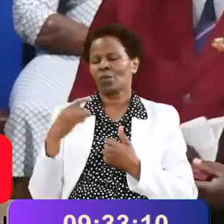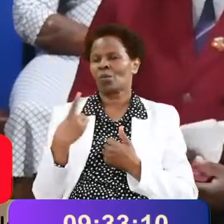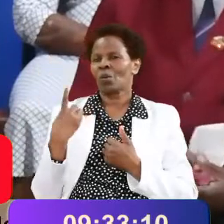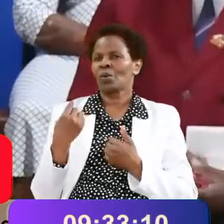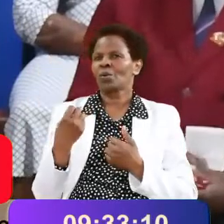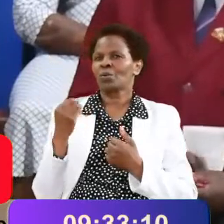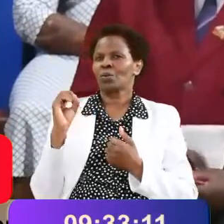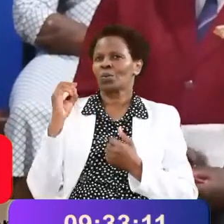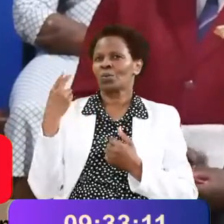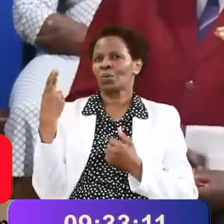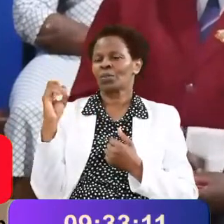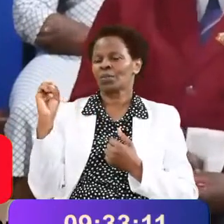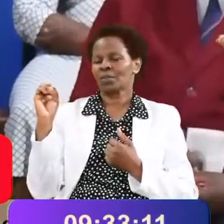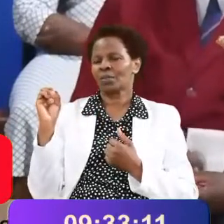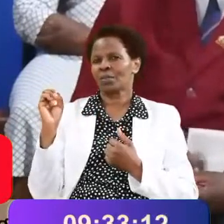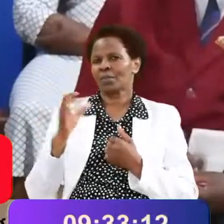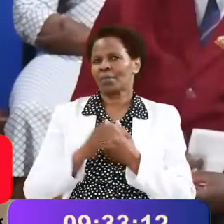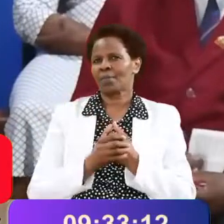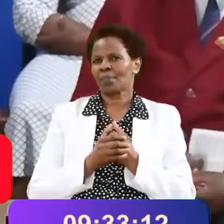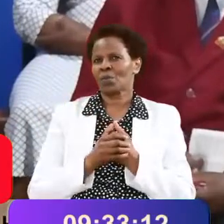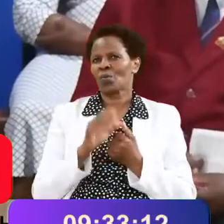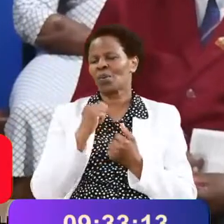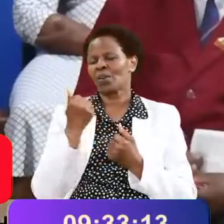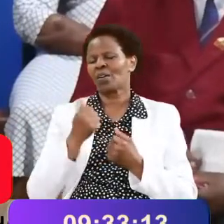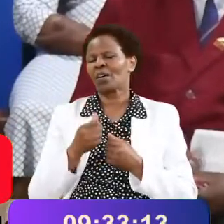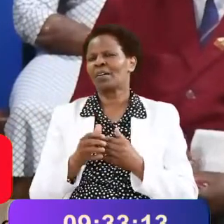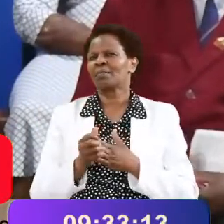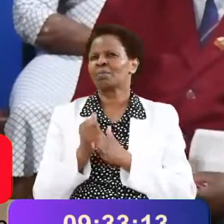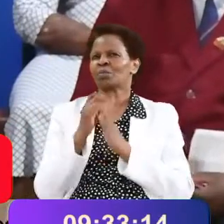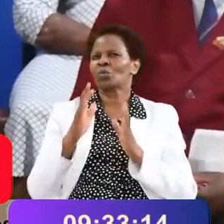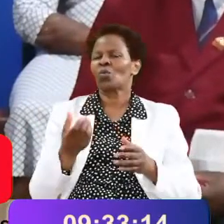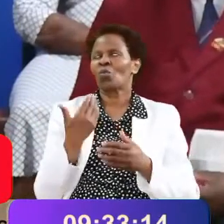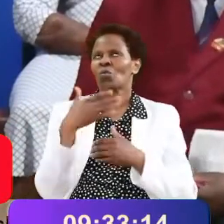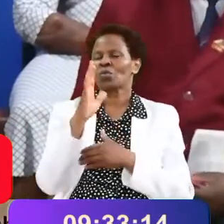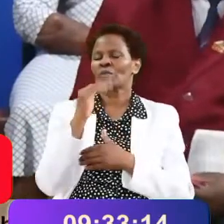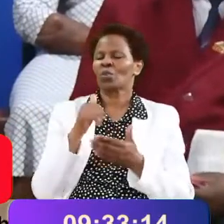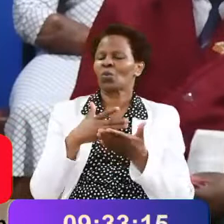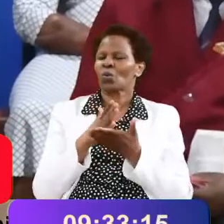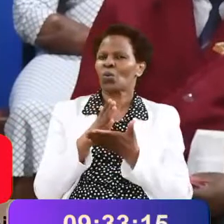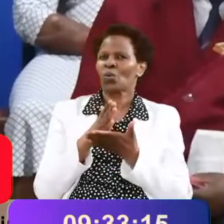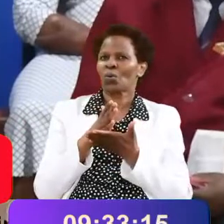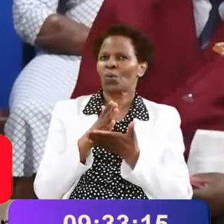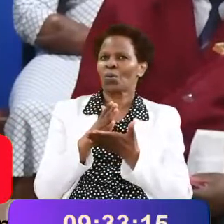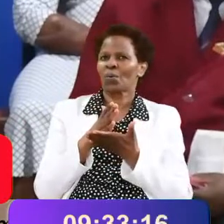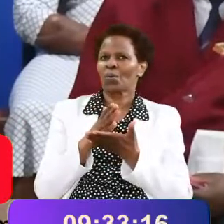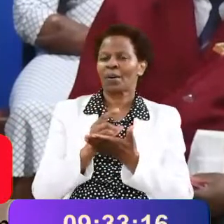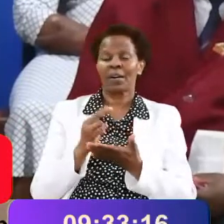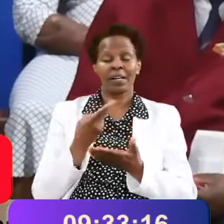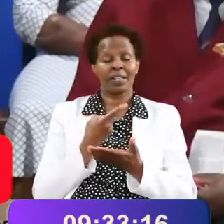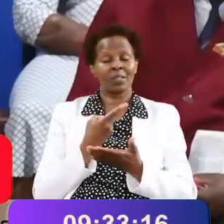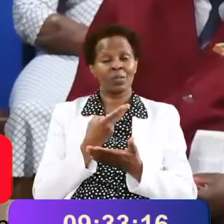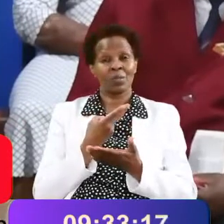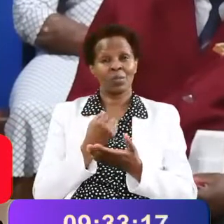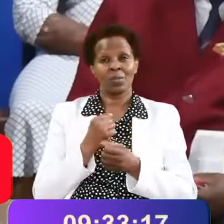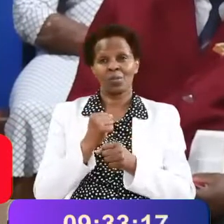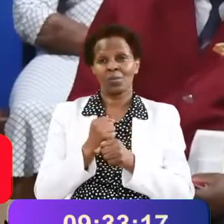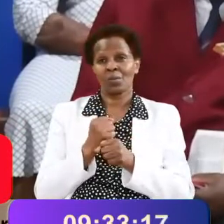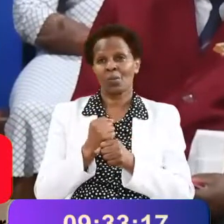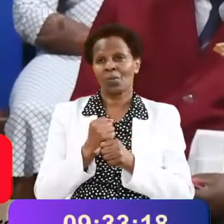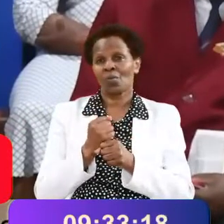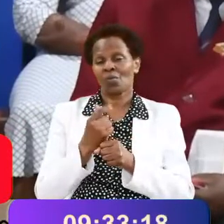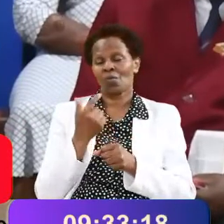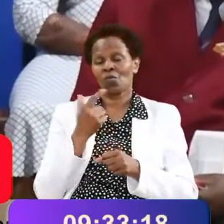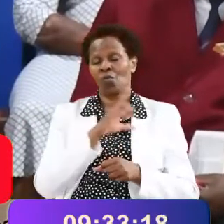then, we are ambassadors for Christ. As though God were pleading through us, we implore you on Christ's behalf,